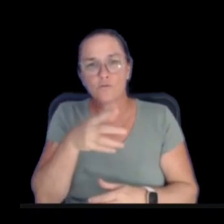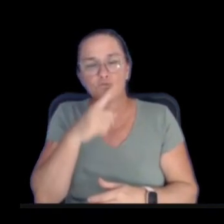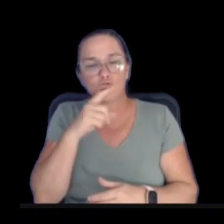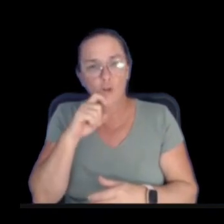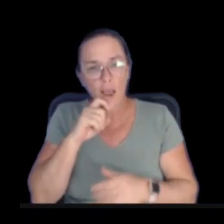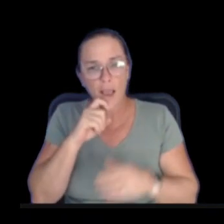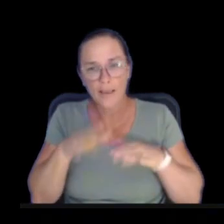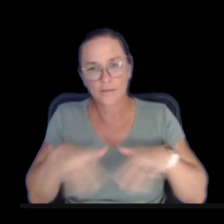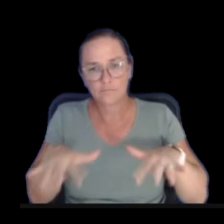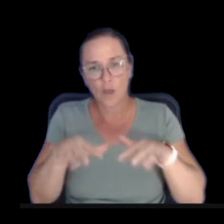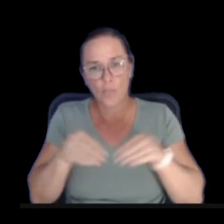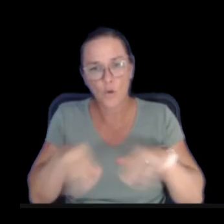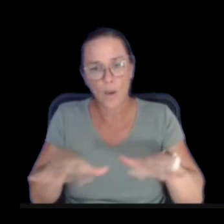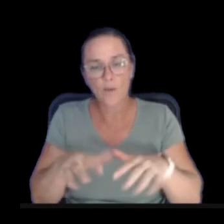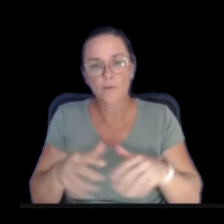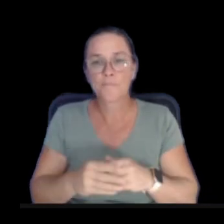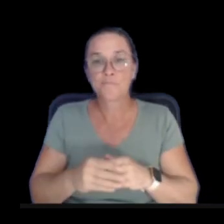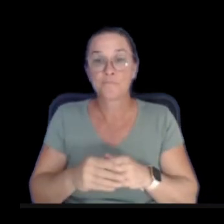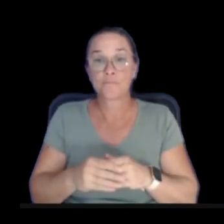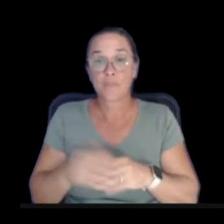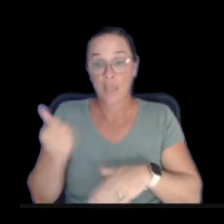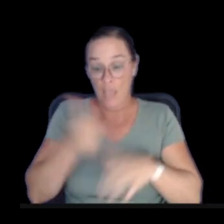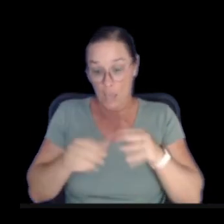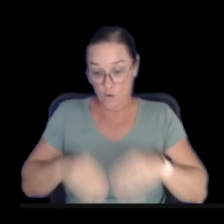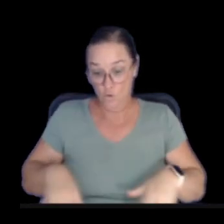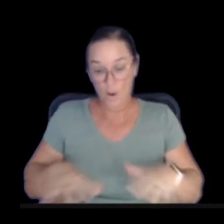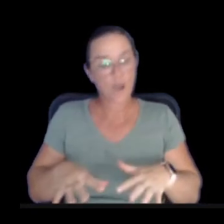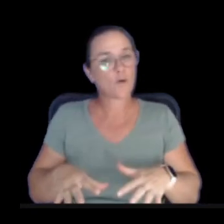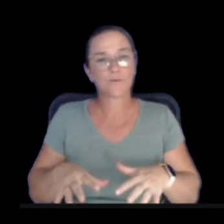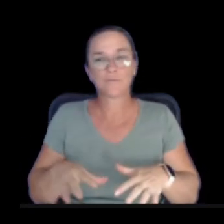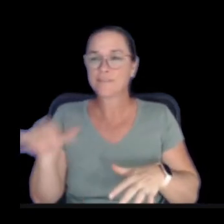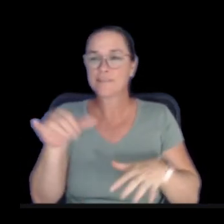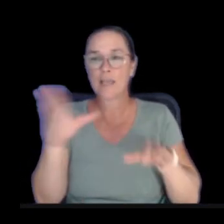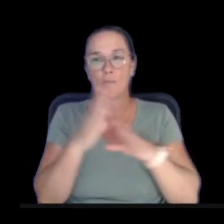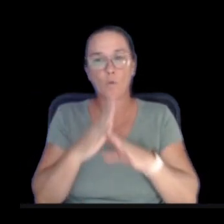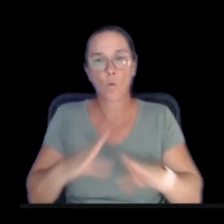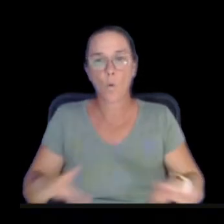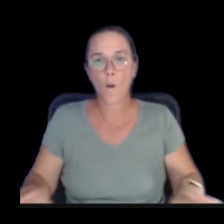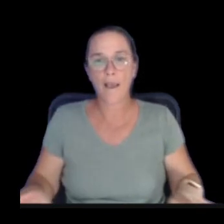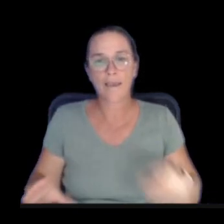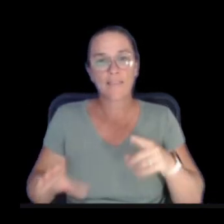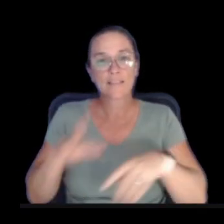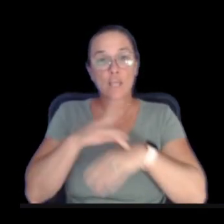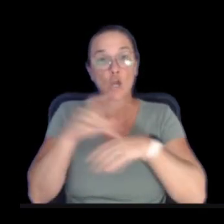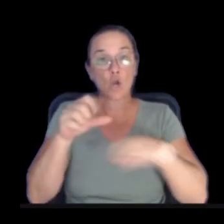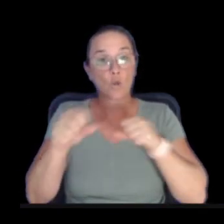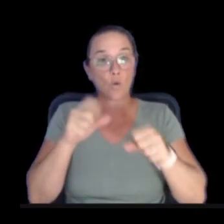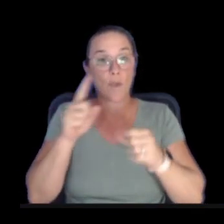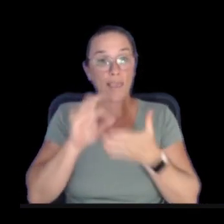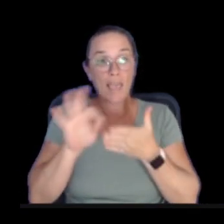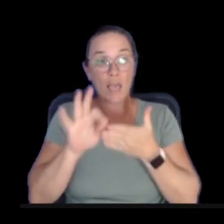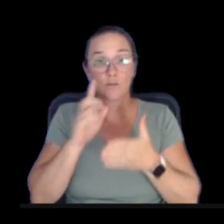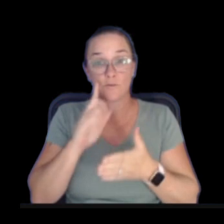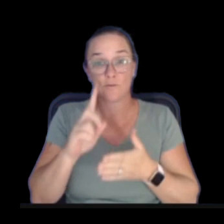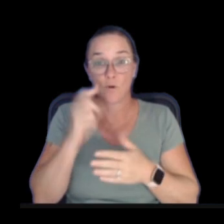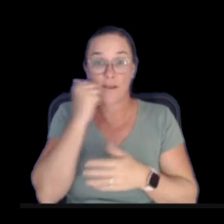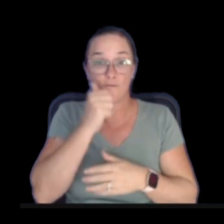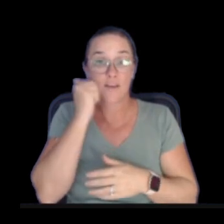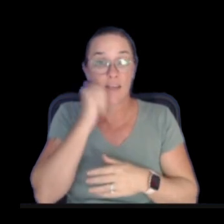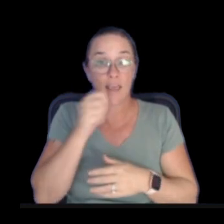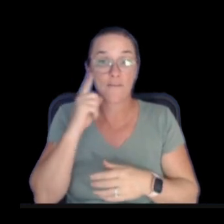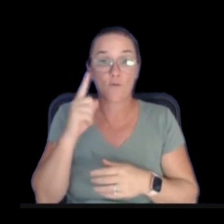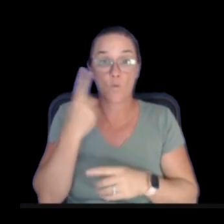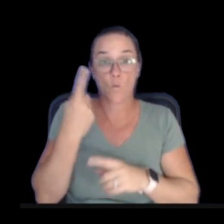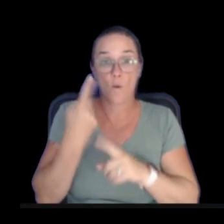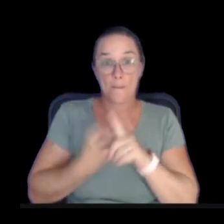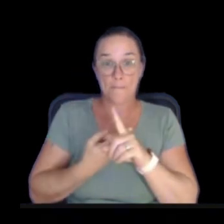Underground, the volcano remains just as quiet as it was last week. These are the earthquake counts per day for the last month. So this is the buildup